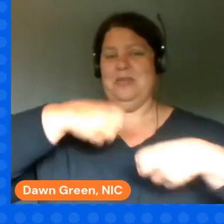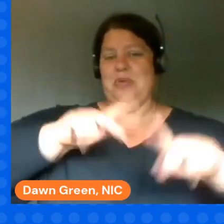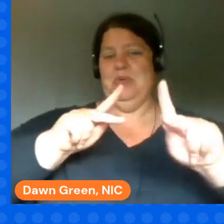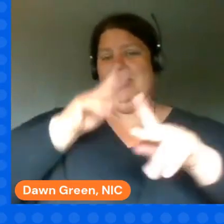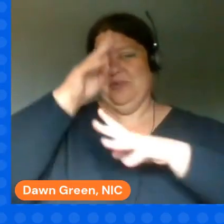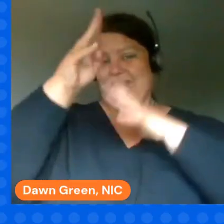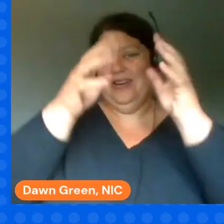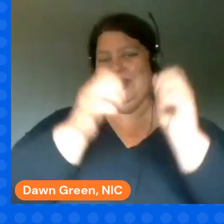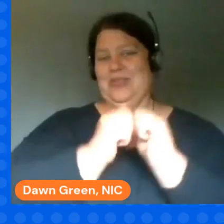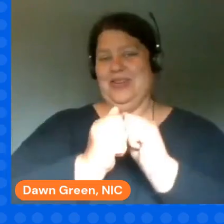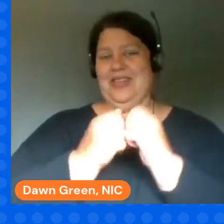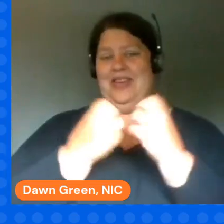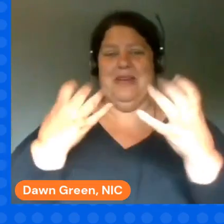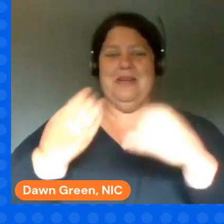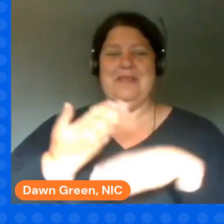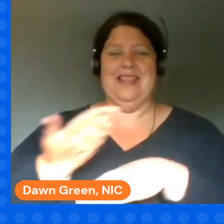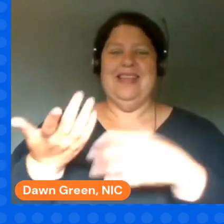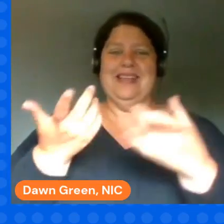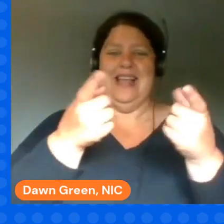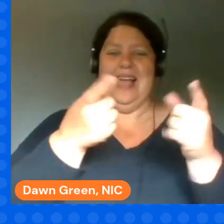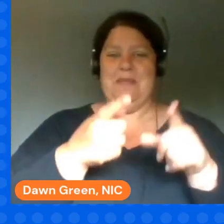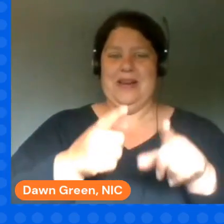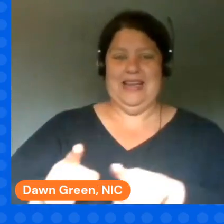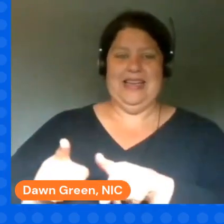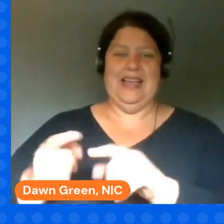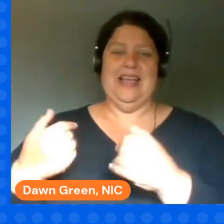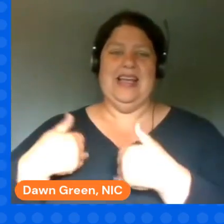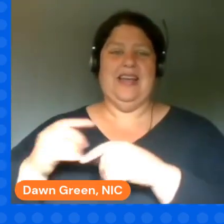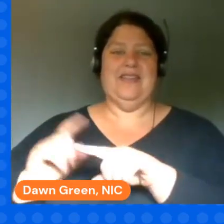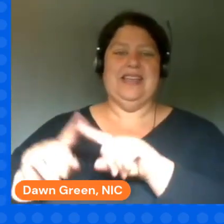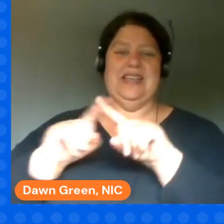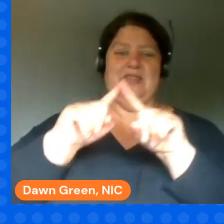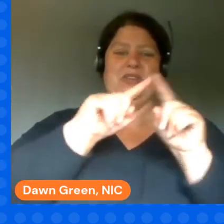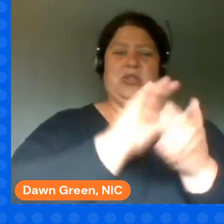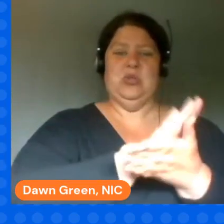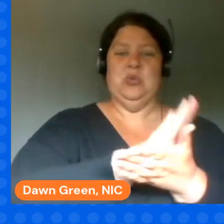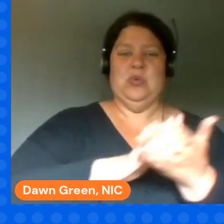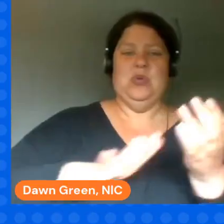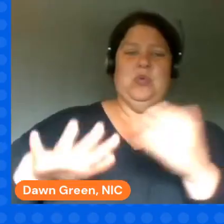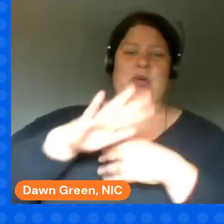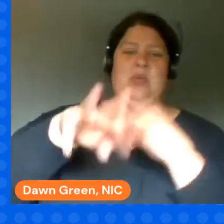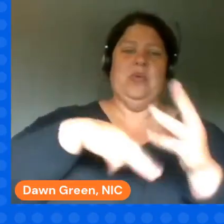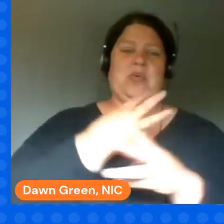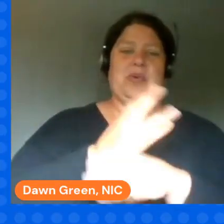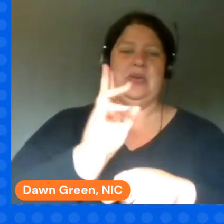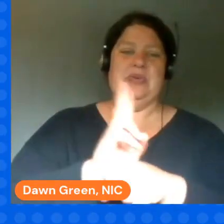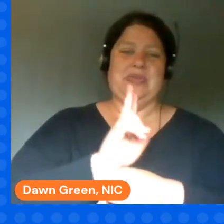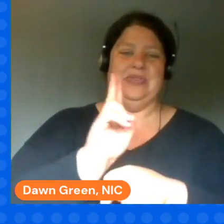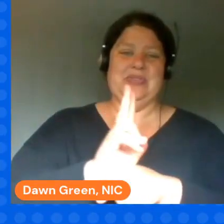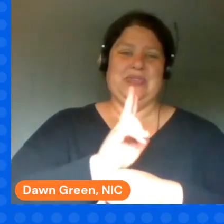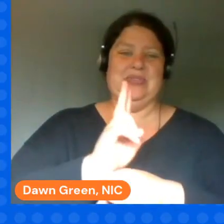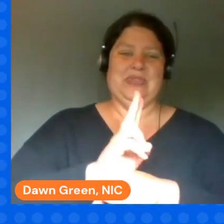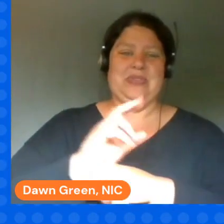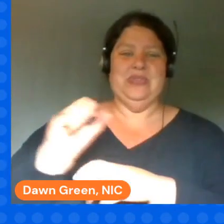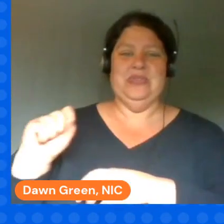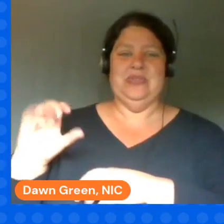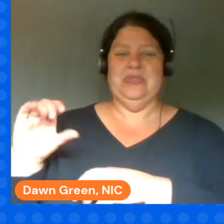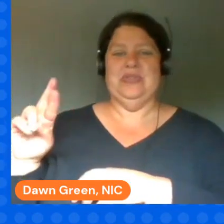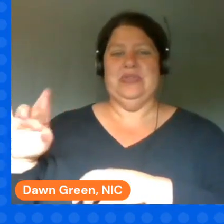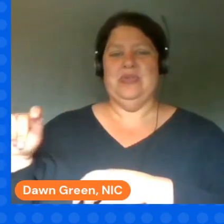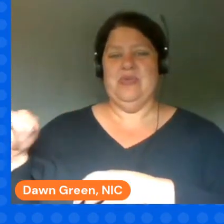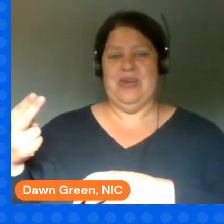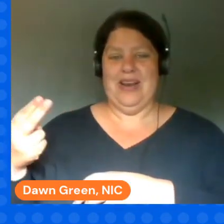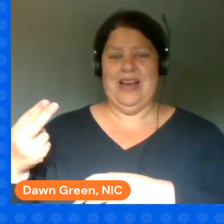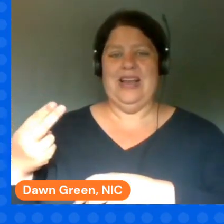things happening, right? That we have so many schools around the world that use Scratch only offline and sharing between